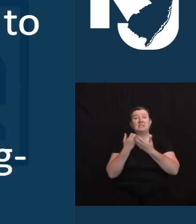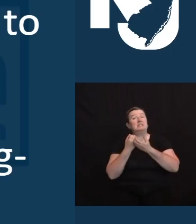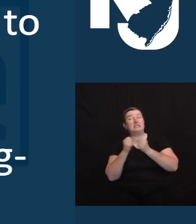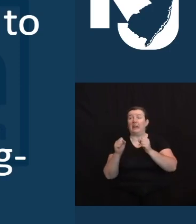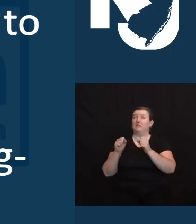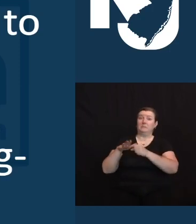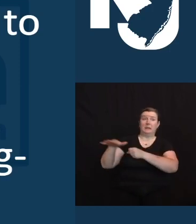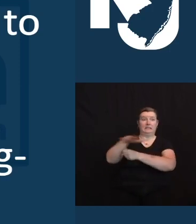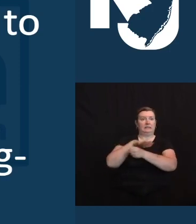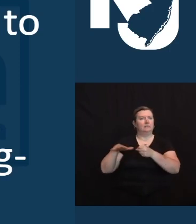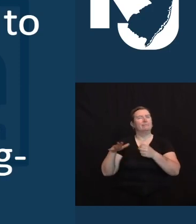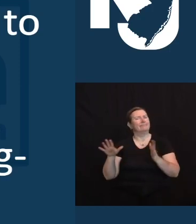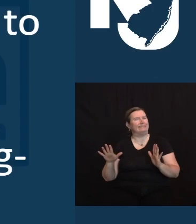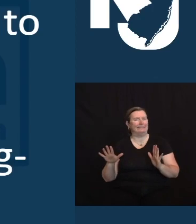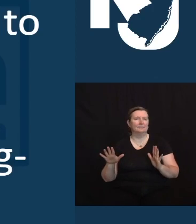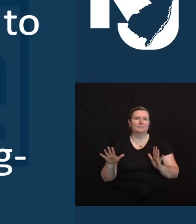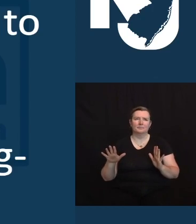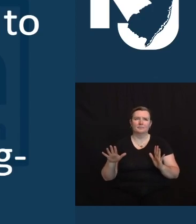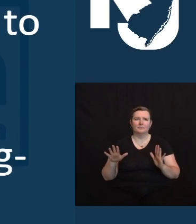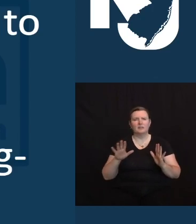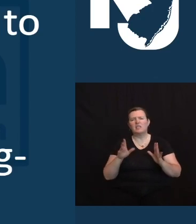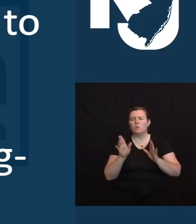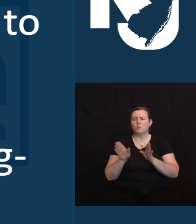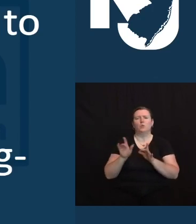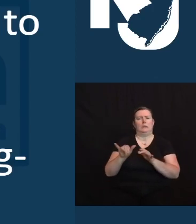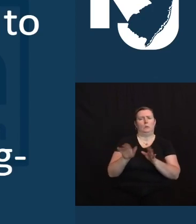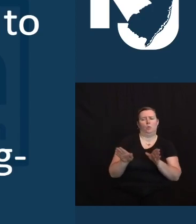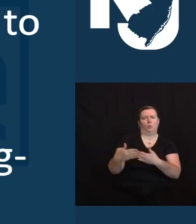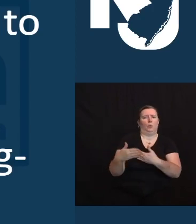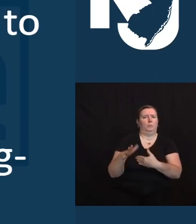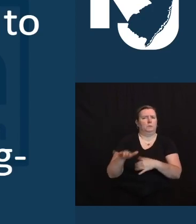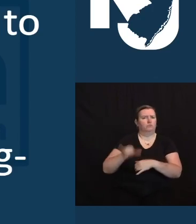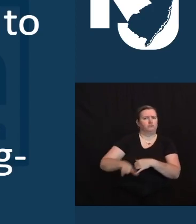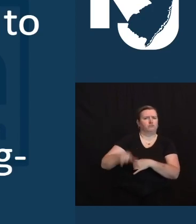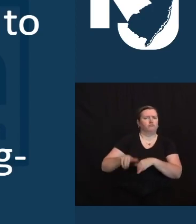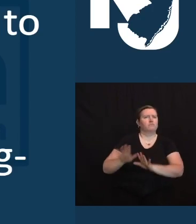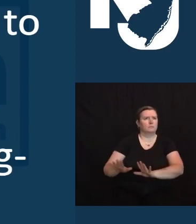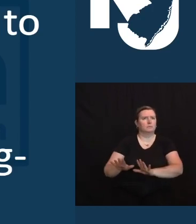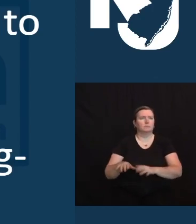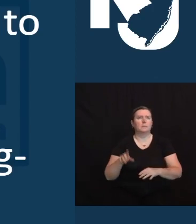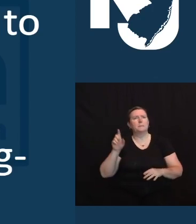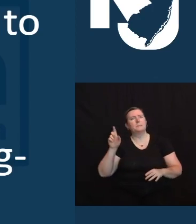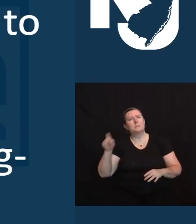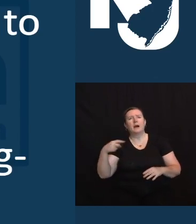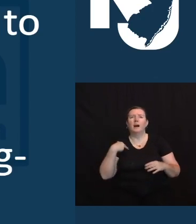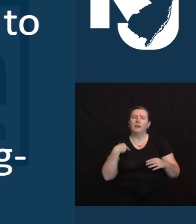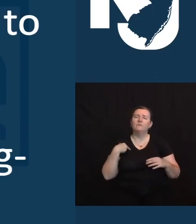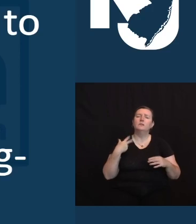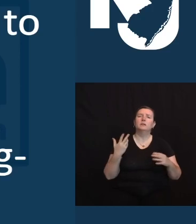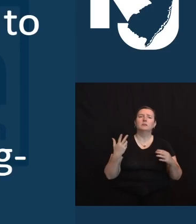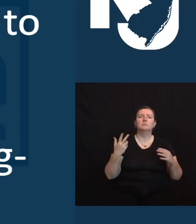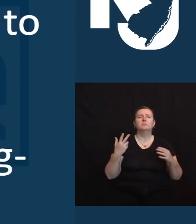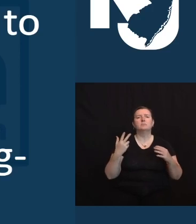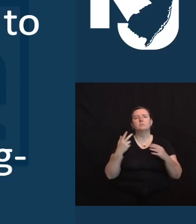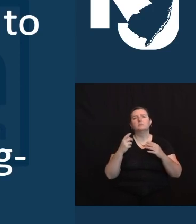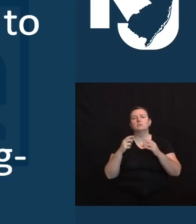other residents. Facilities must also have their own written guidelines in place before any visitation can